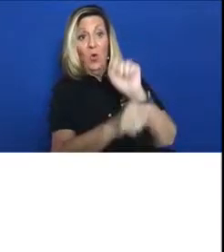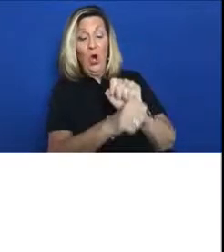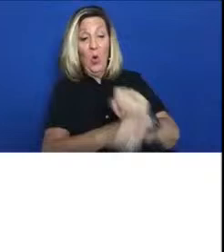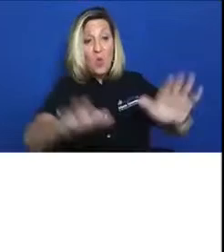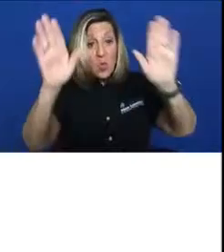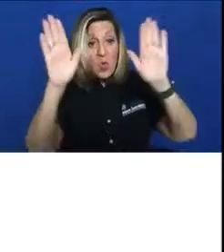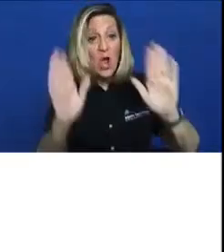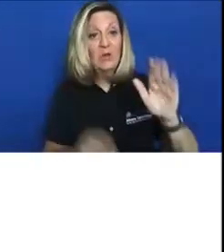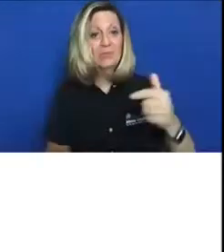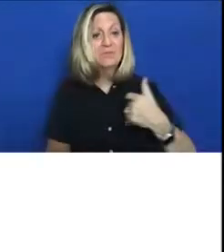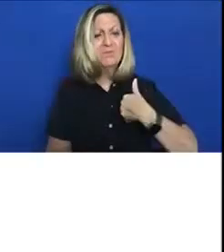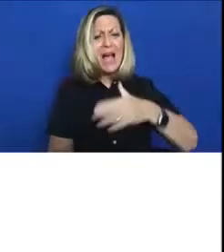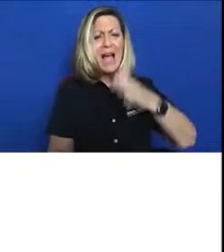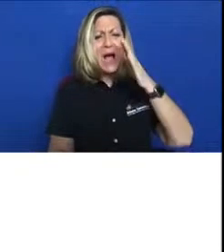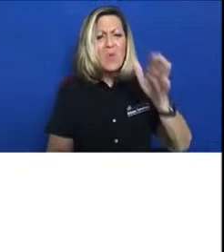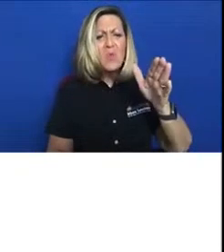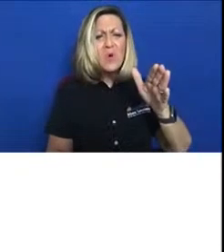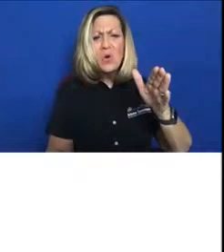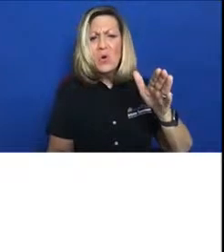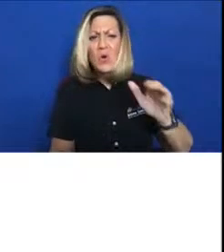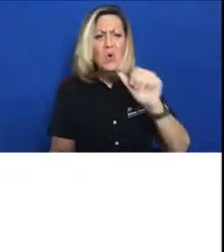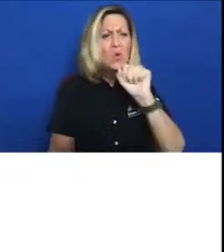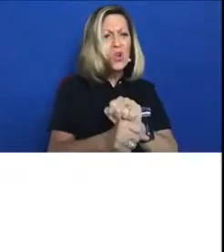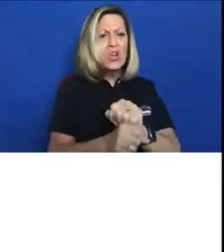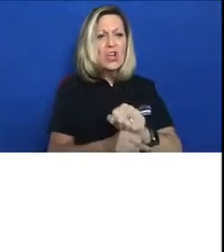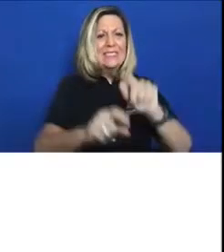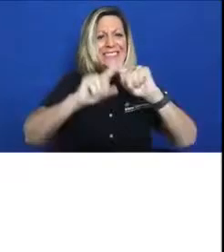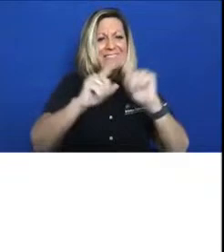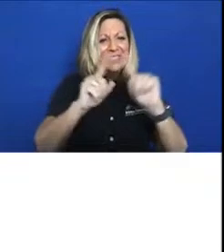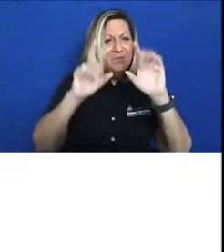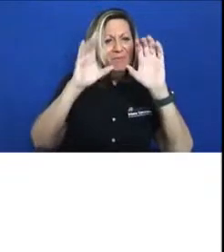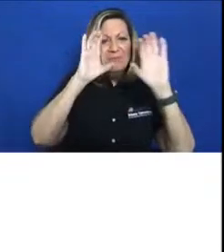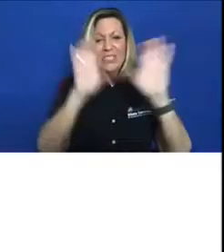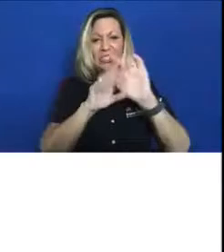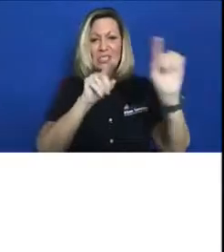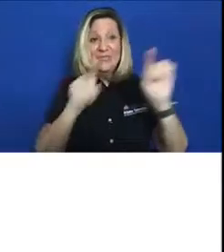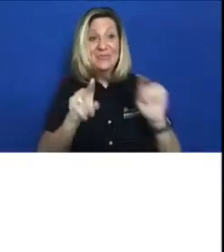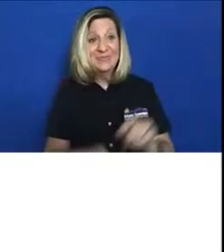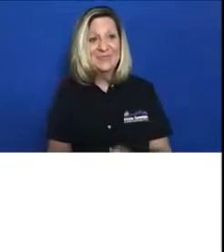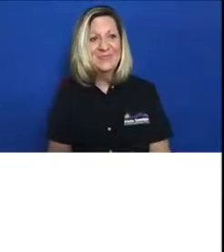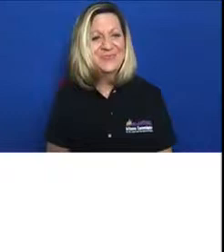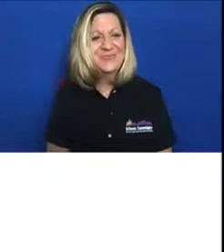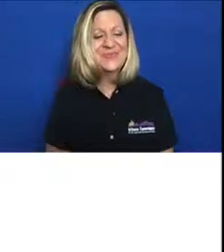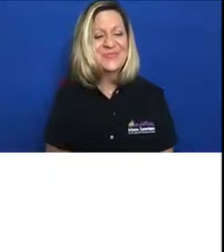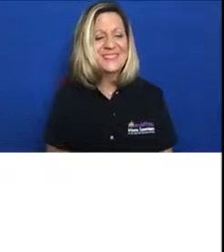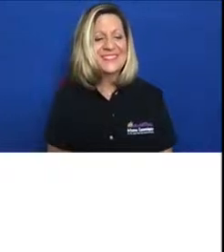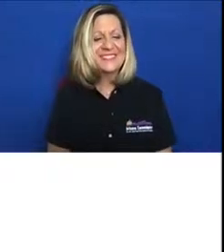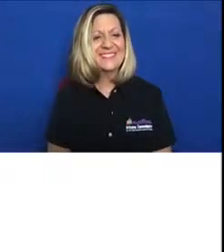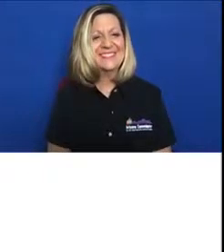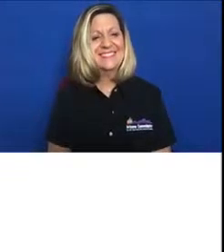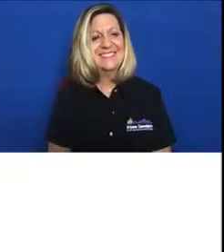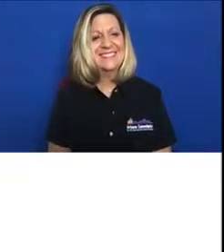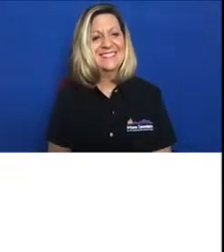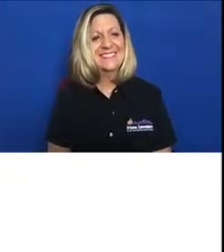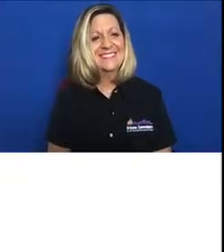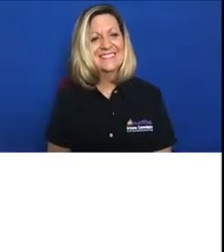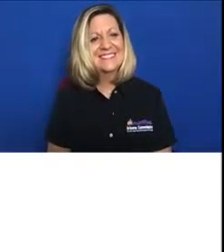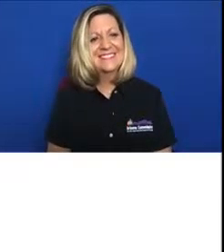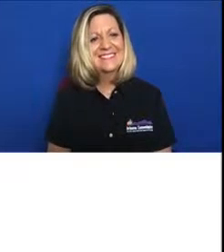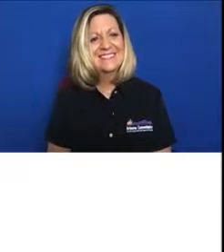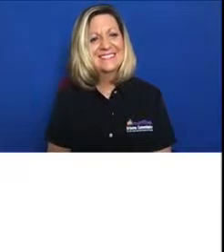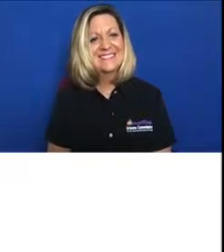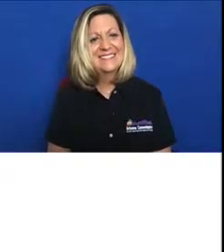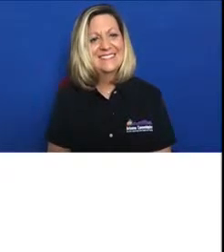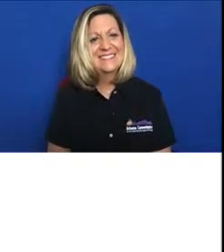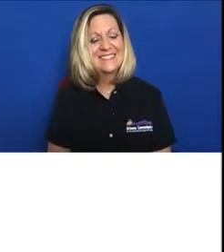You'll see the finger-spelled letters for work and the English letters for work. You'll see different pictures associated with